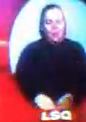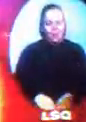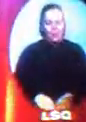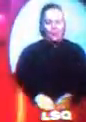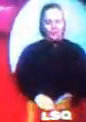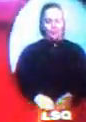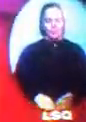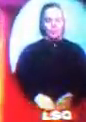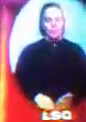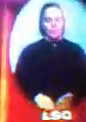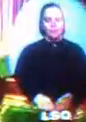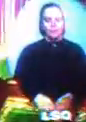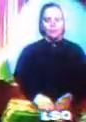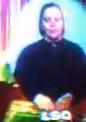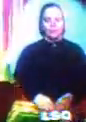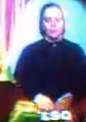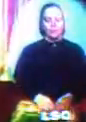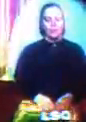going nowhere?